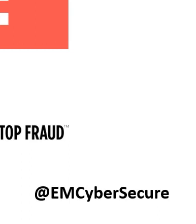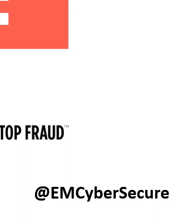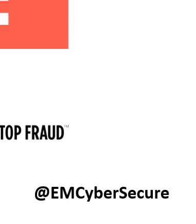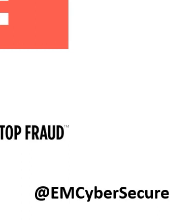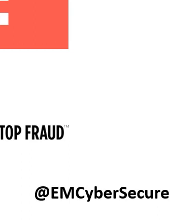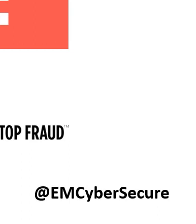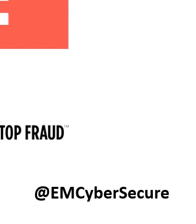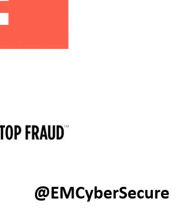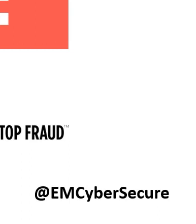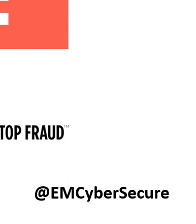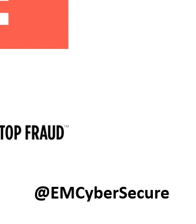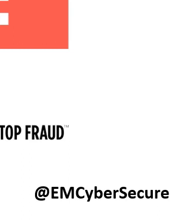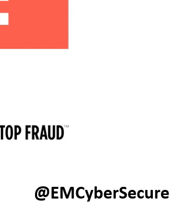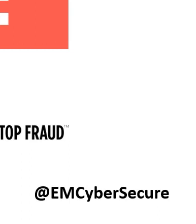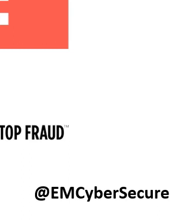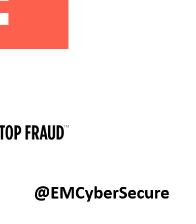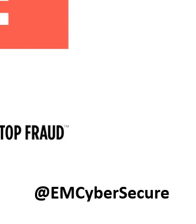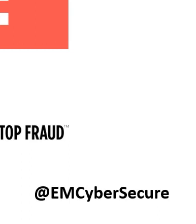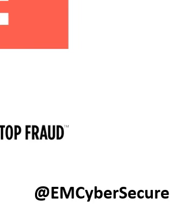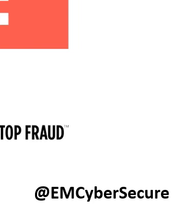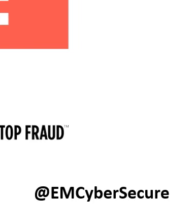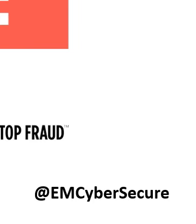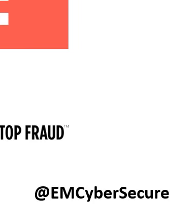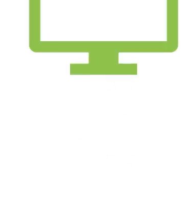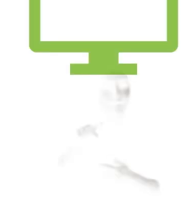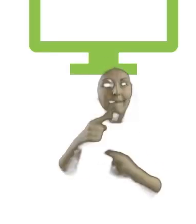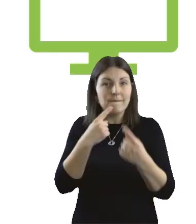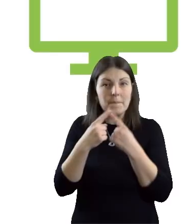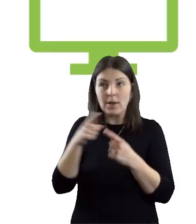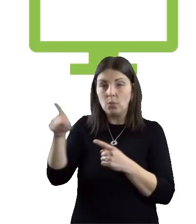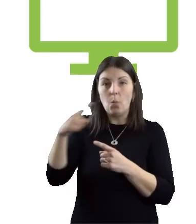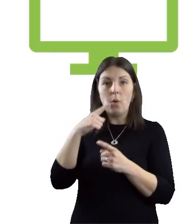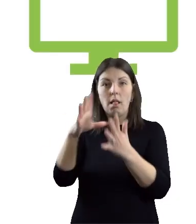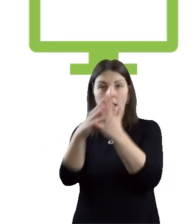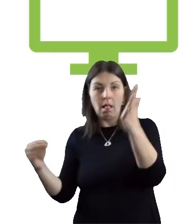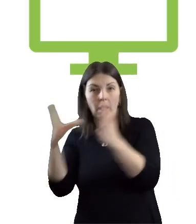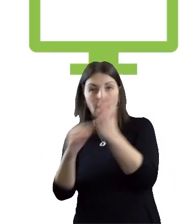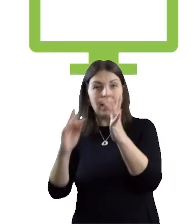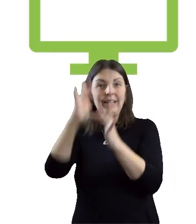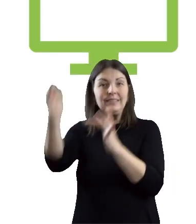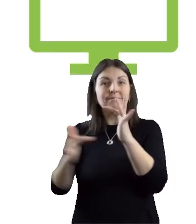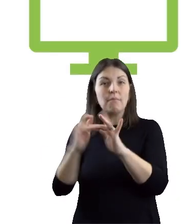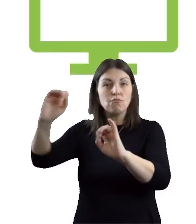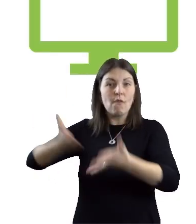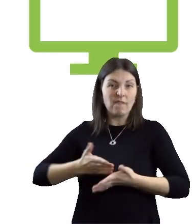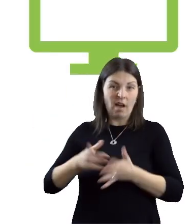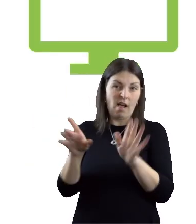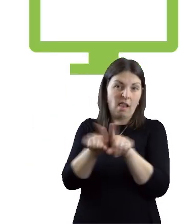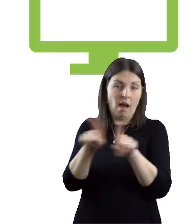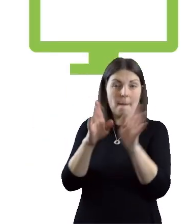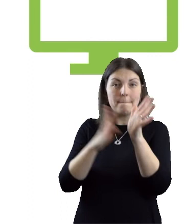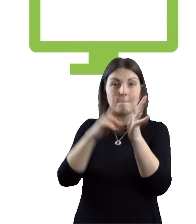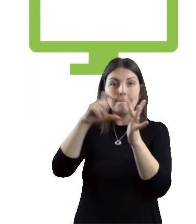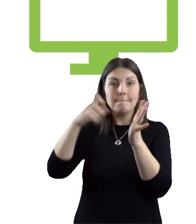This can lead to software and remote access fraud. Beware of scammers trying to contact you purporting to be from the